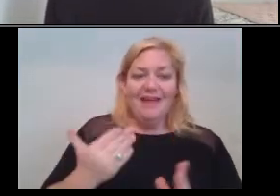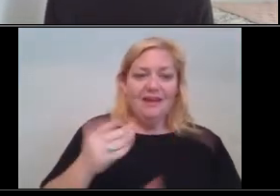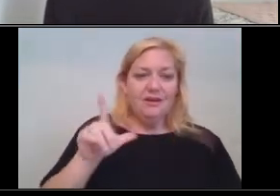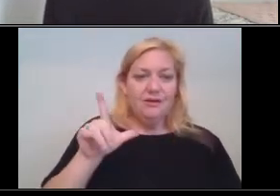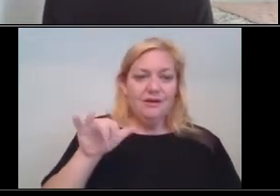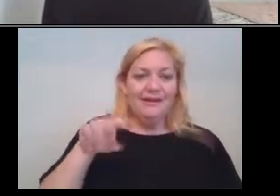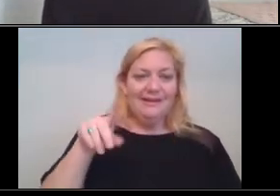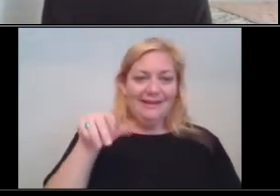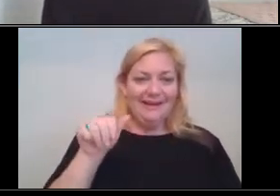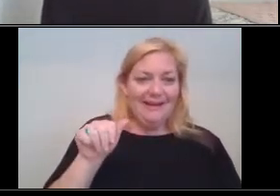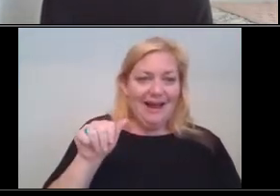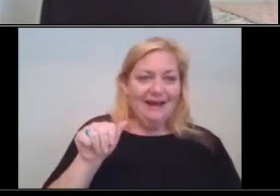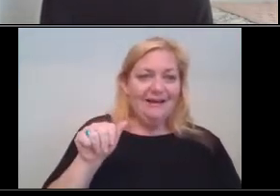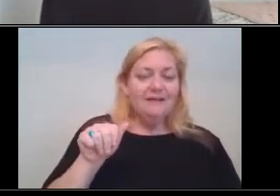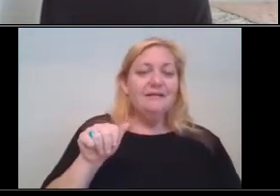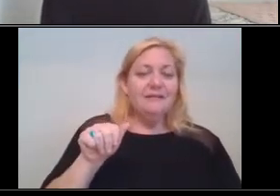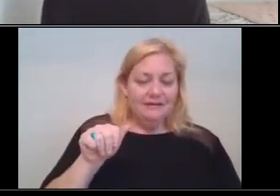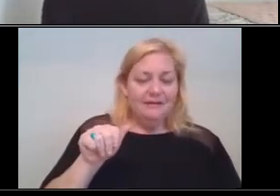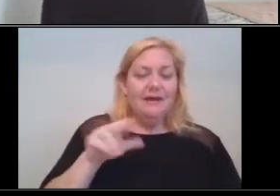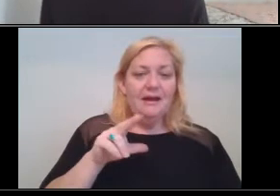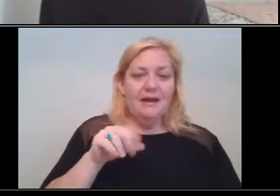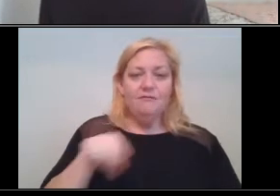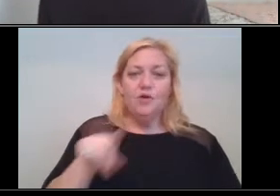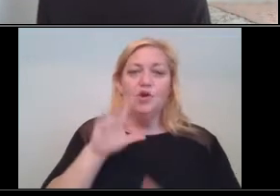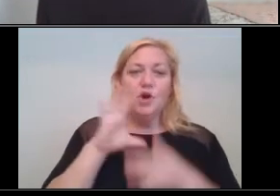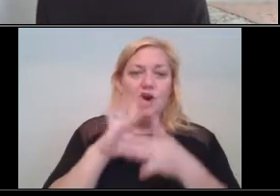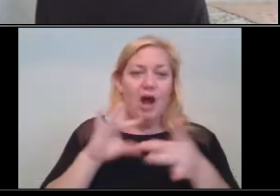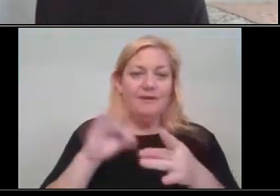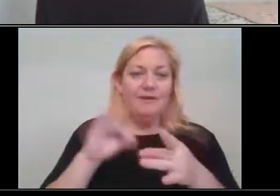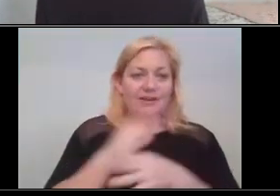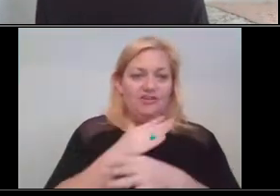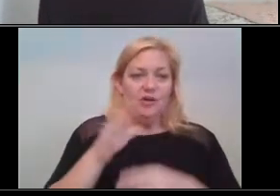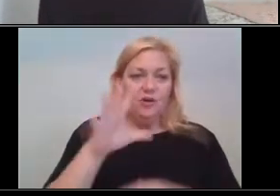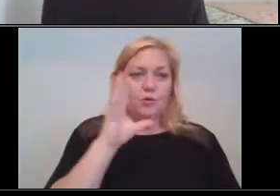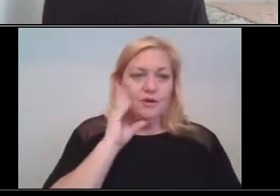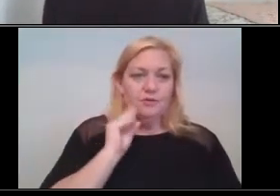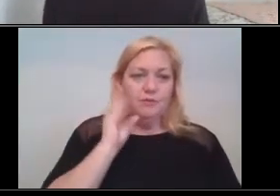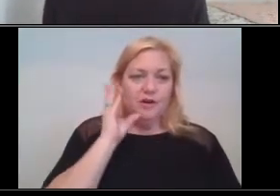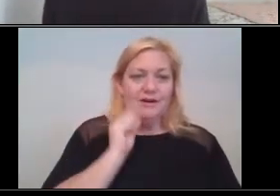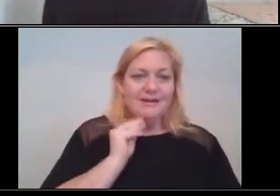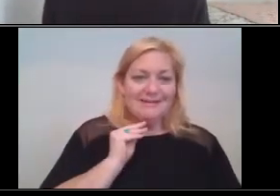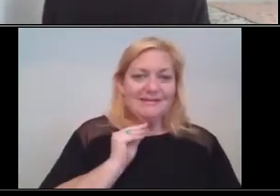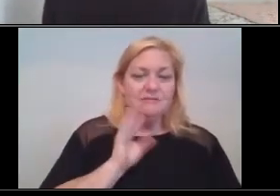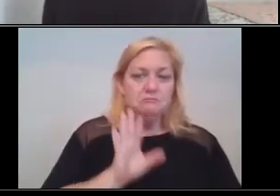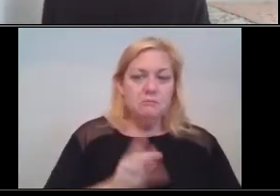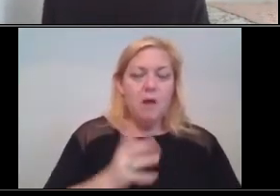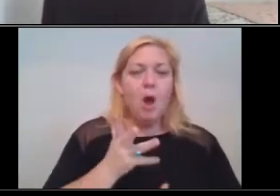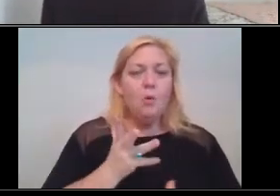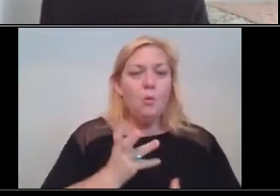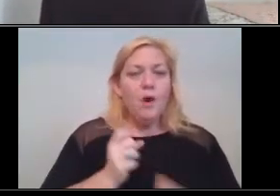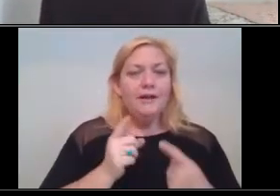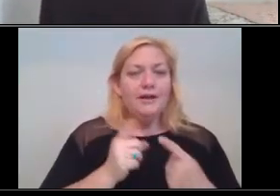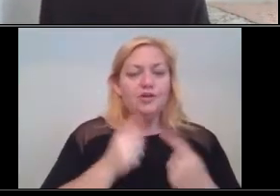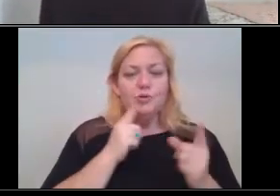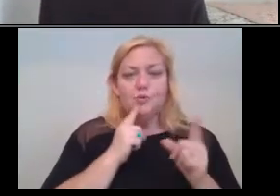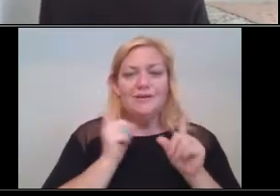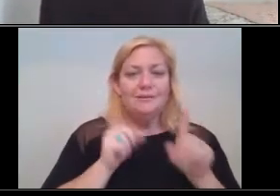Theo, Tony, and Lydia for your comments and sharing your experiences. I wanted to